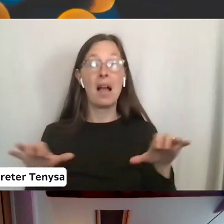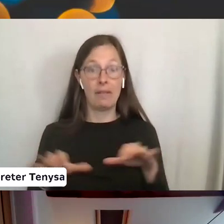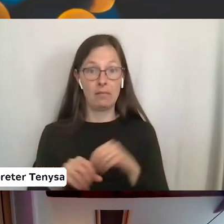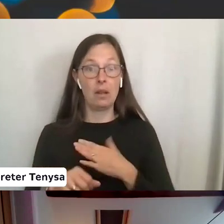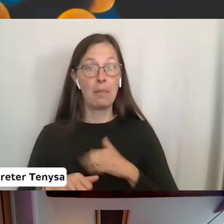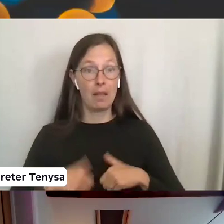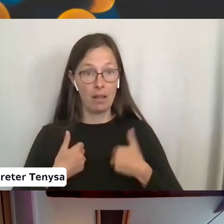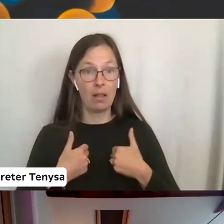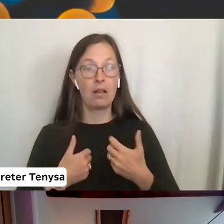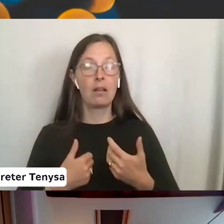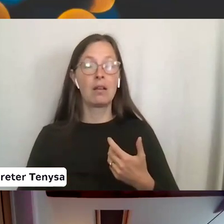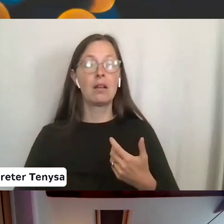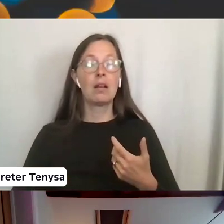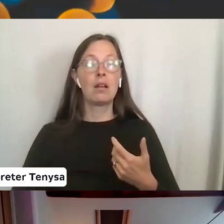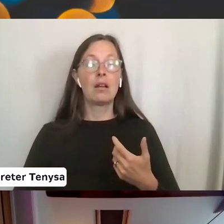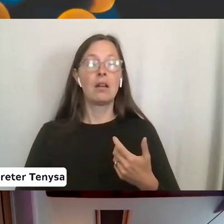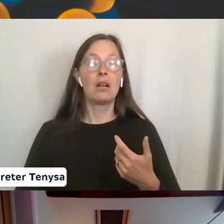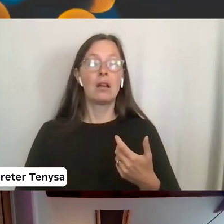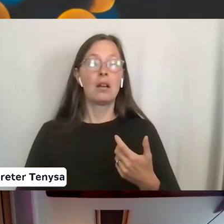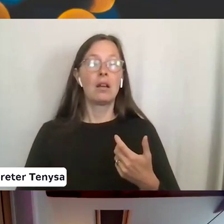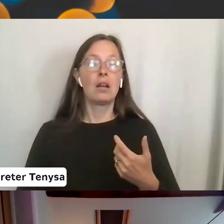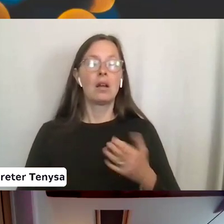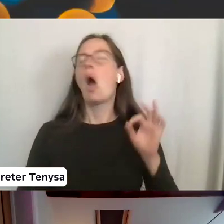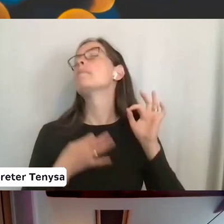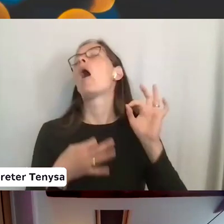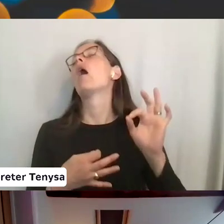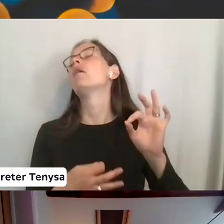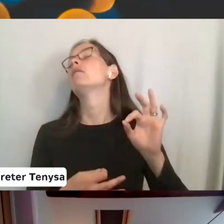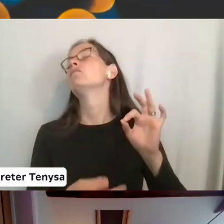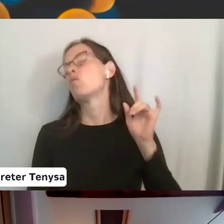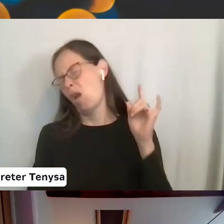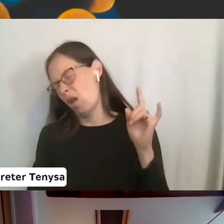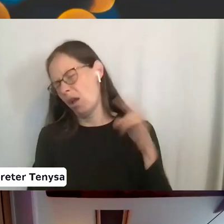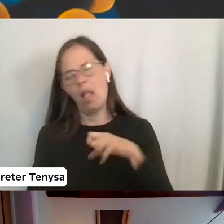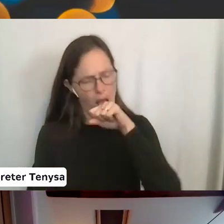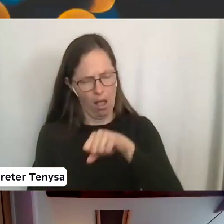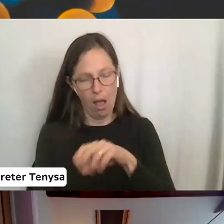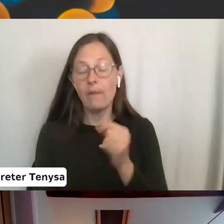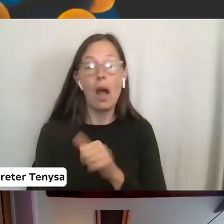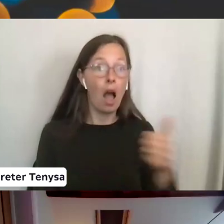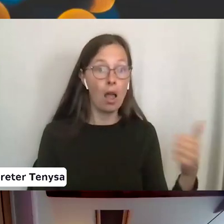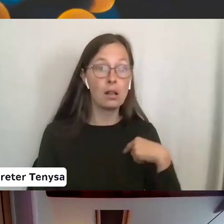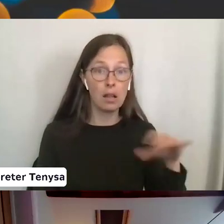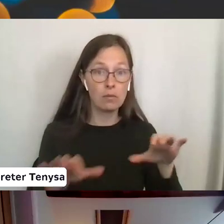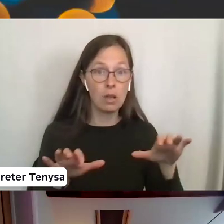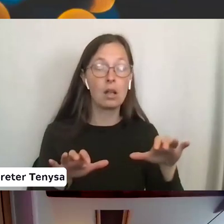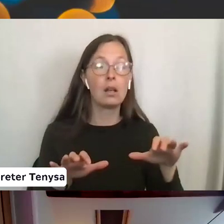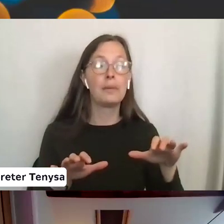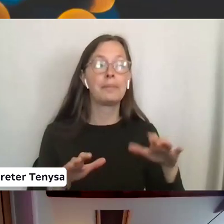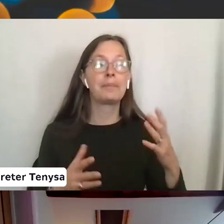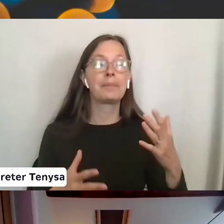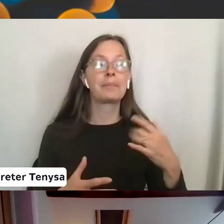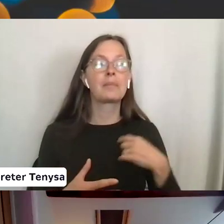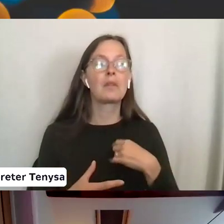life that this rocks. There are some other shows I've done in my life that I